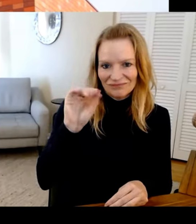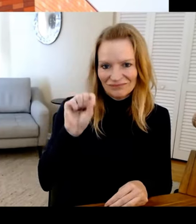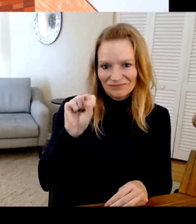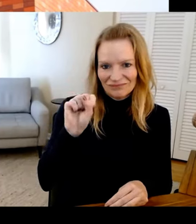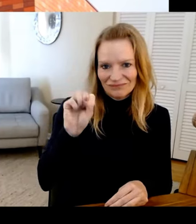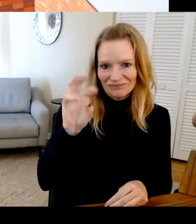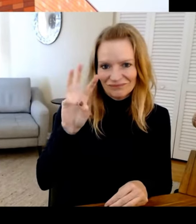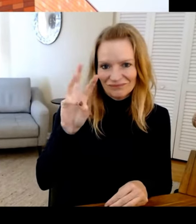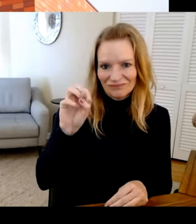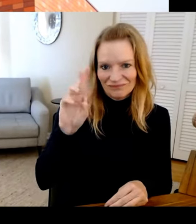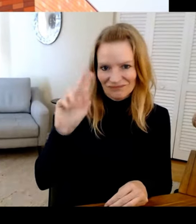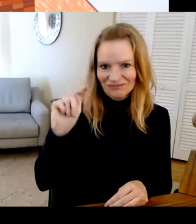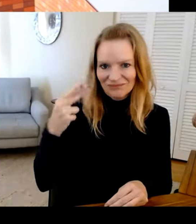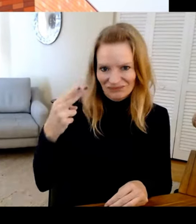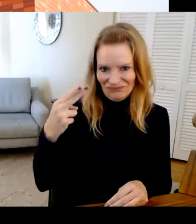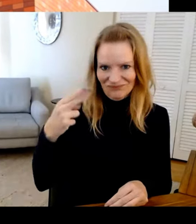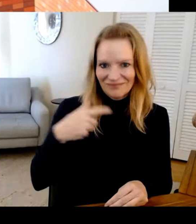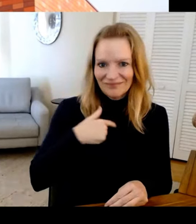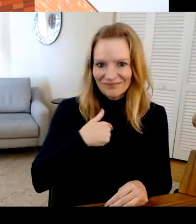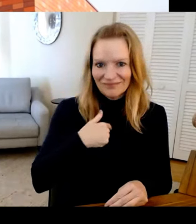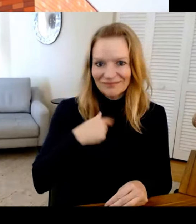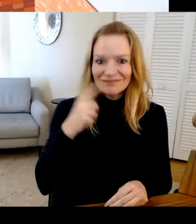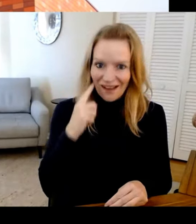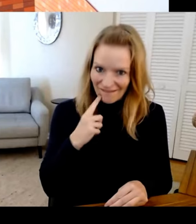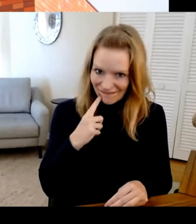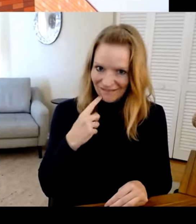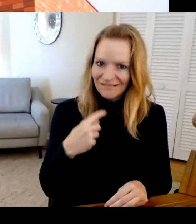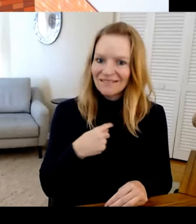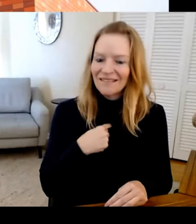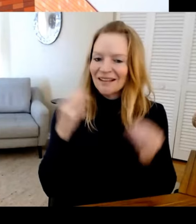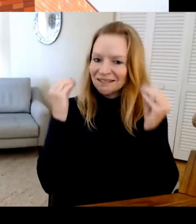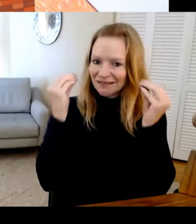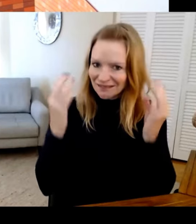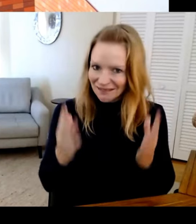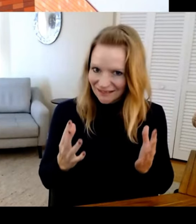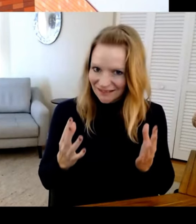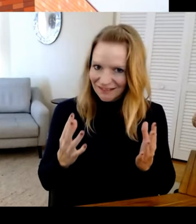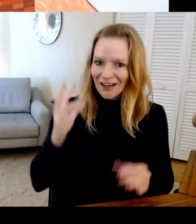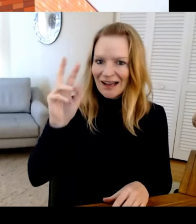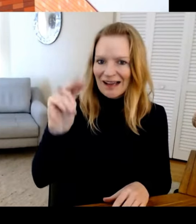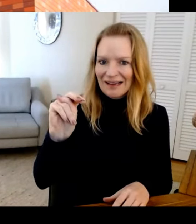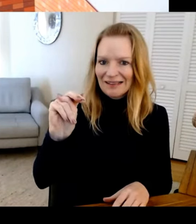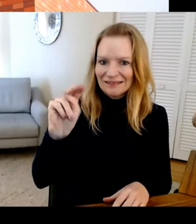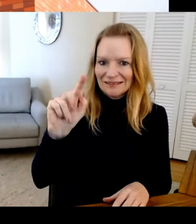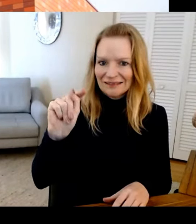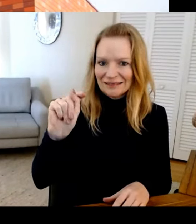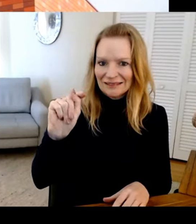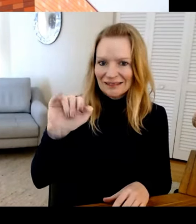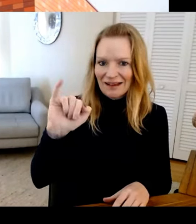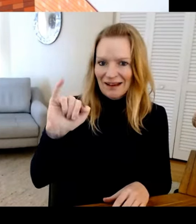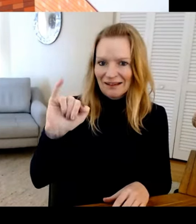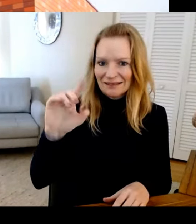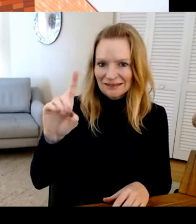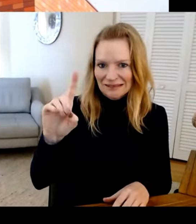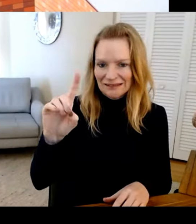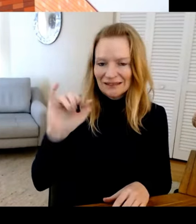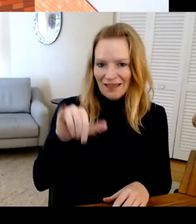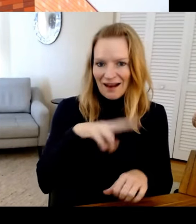Hi, my name is Rain Bosworth. I am deaf. I am a professor